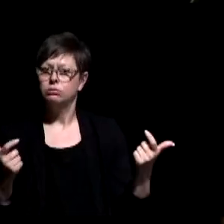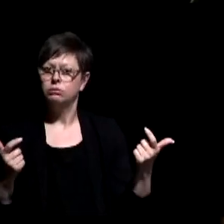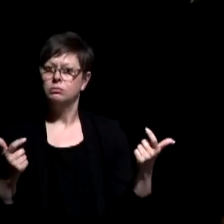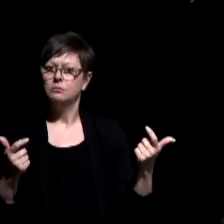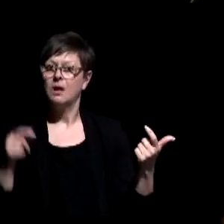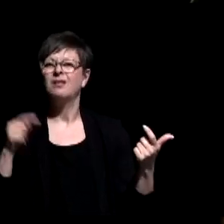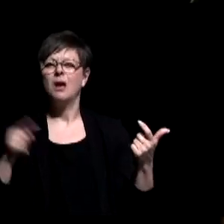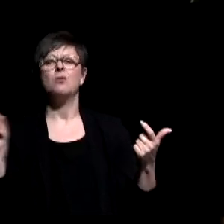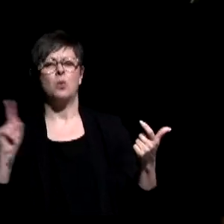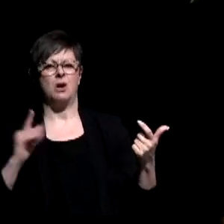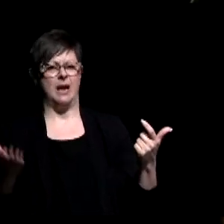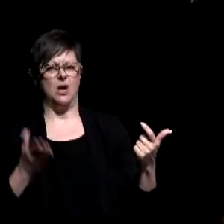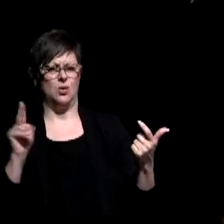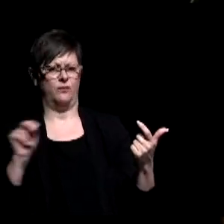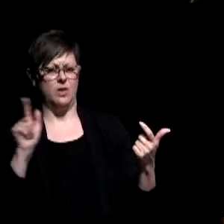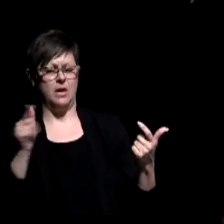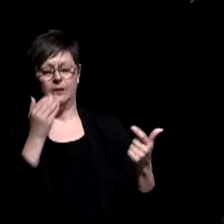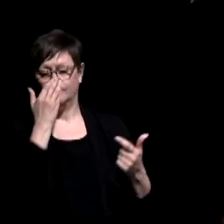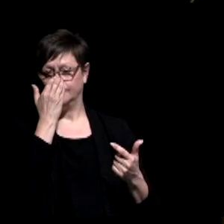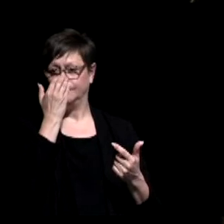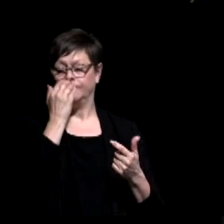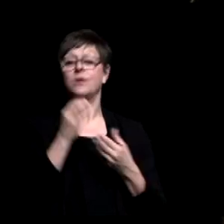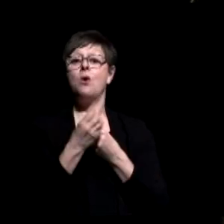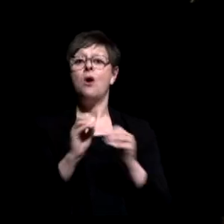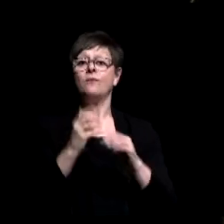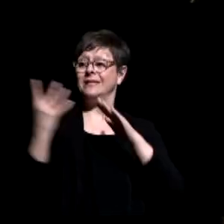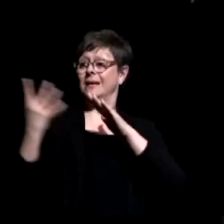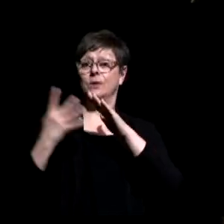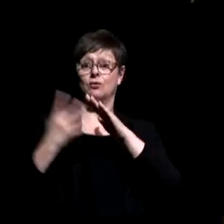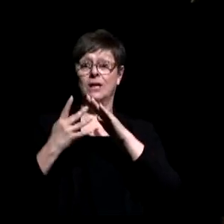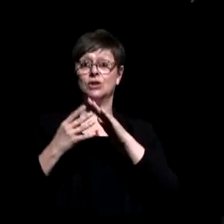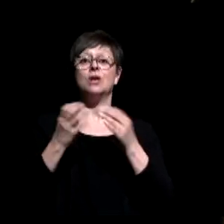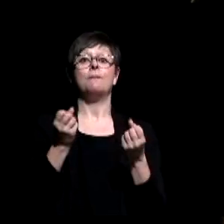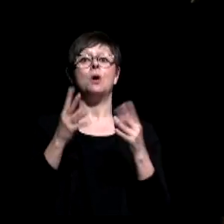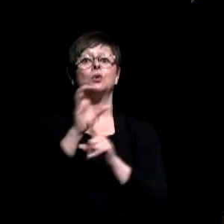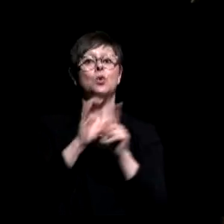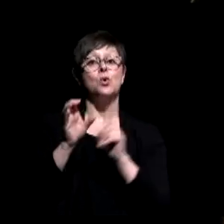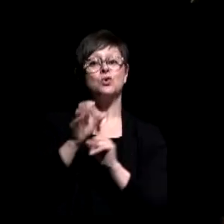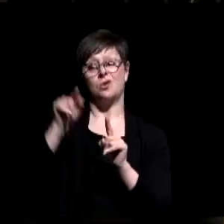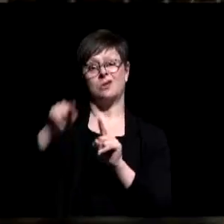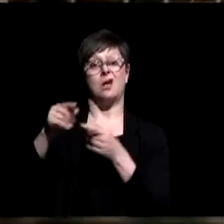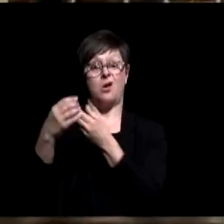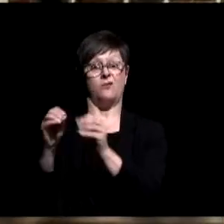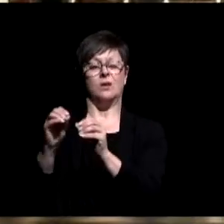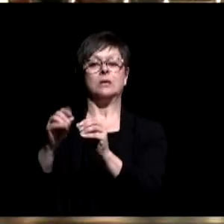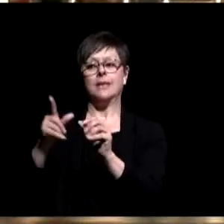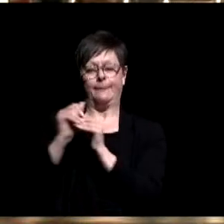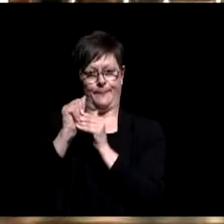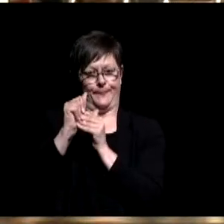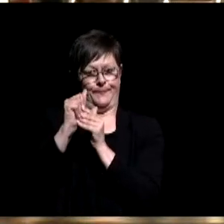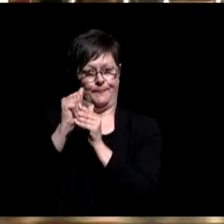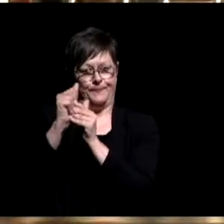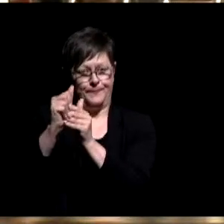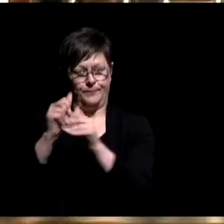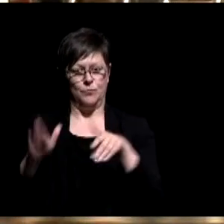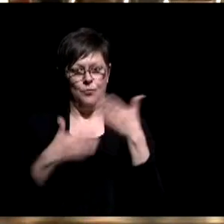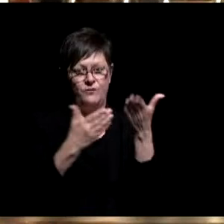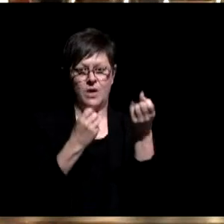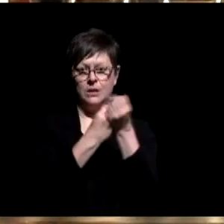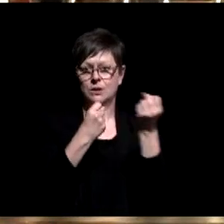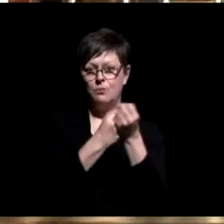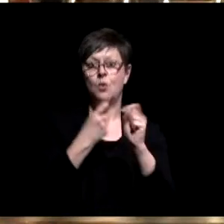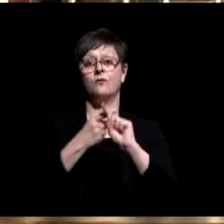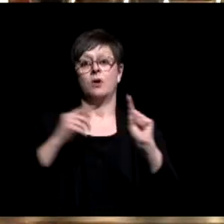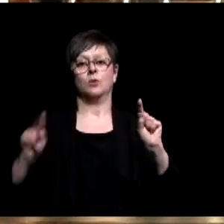province. The Office of Immigration and Multiculturalism led this initiative and provided support from back home